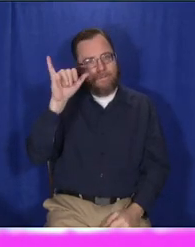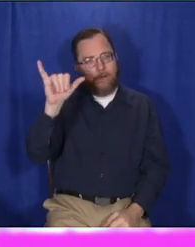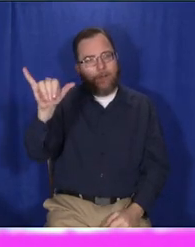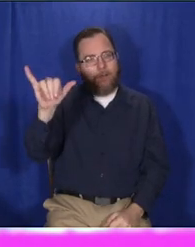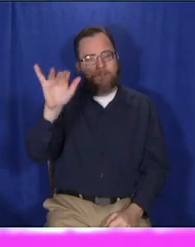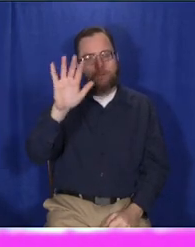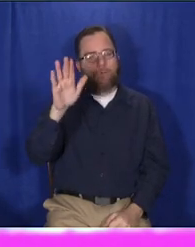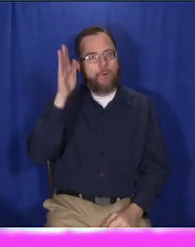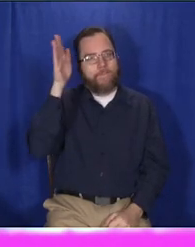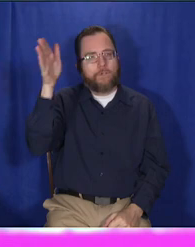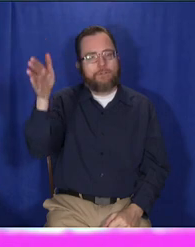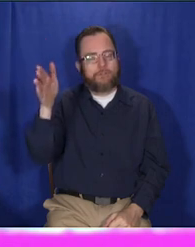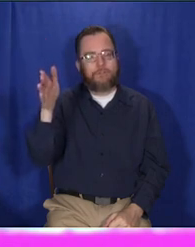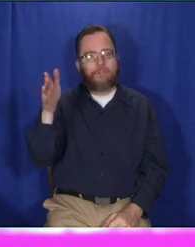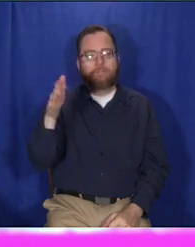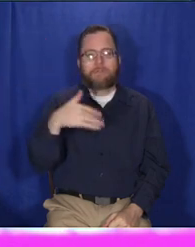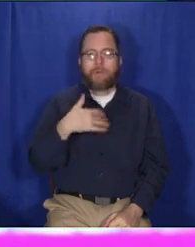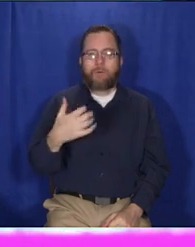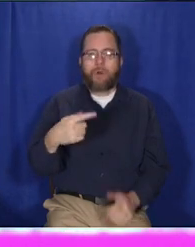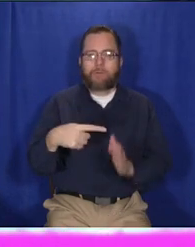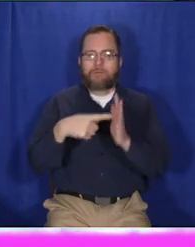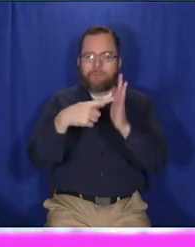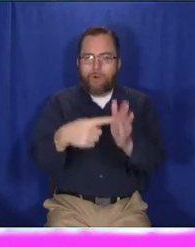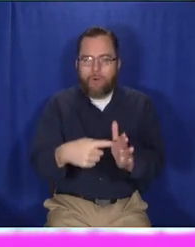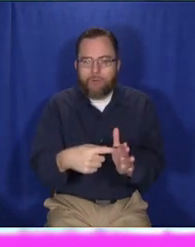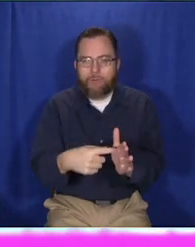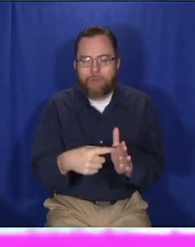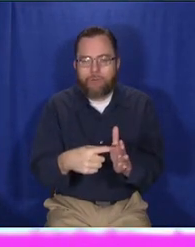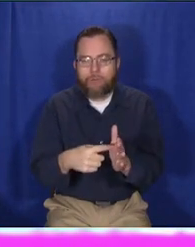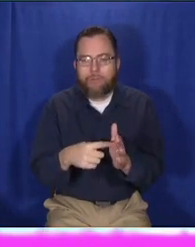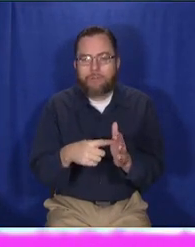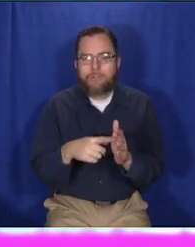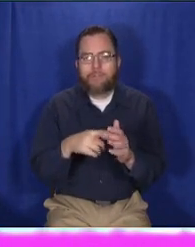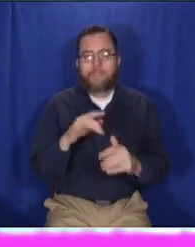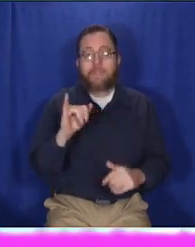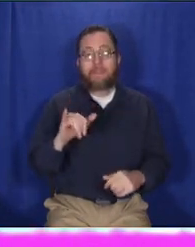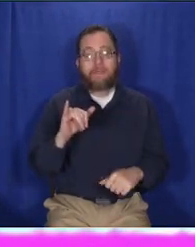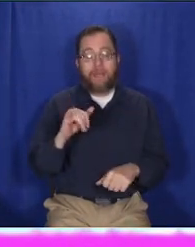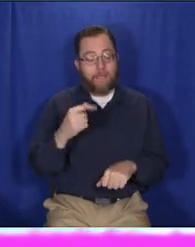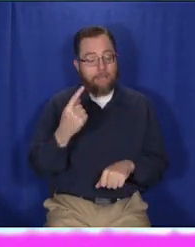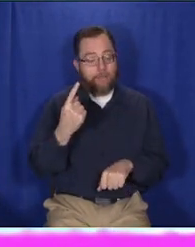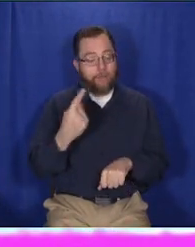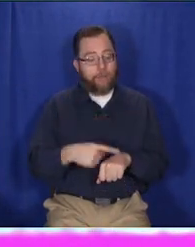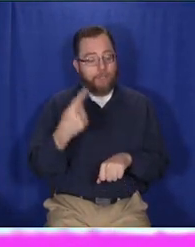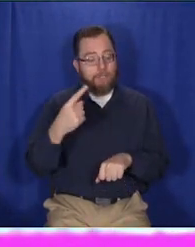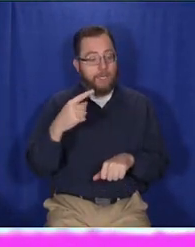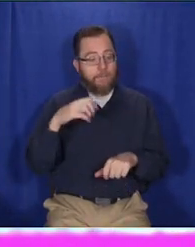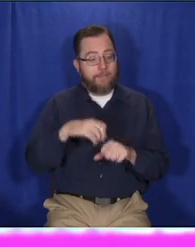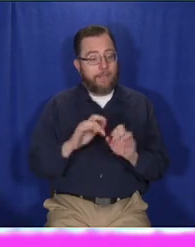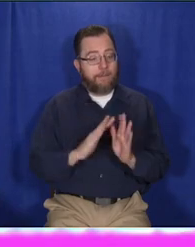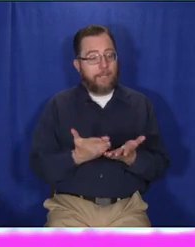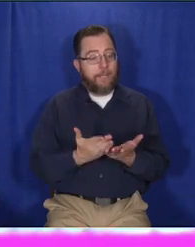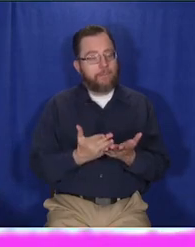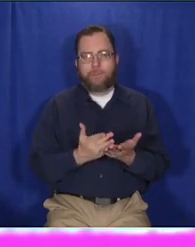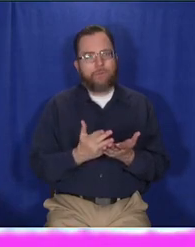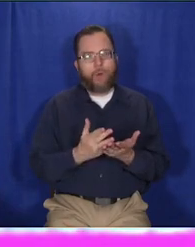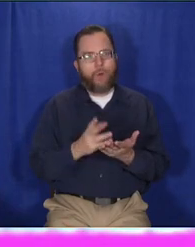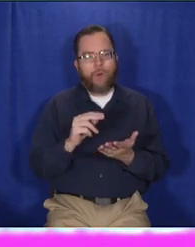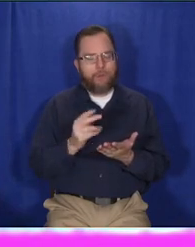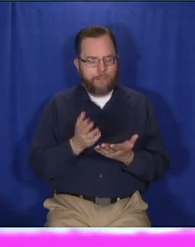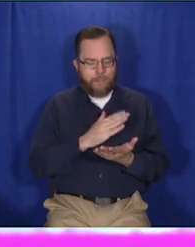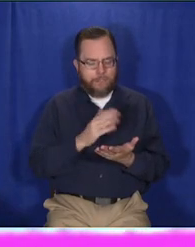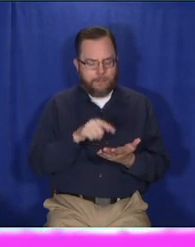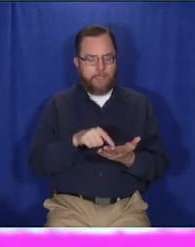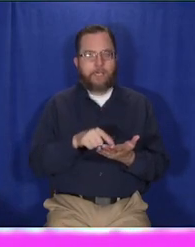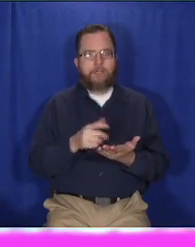There is more. I just want to show you that this is not just some isolated teaching. This is something that is all over the Bible, that